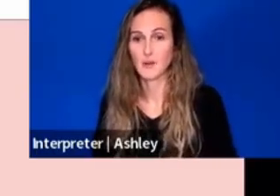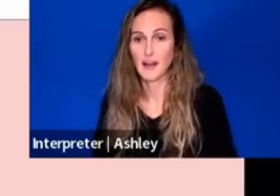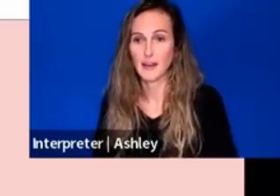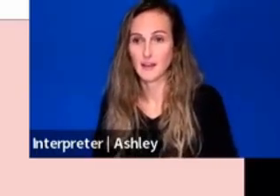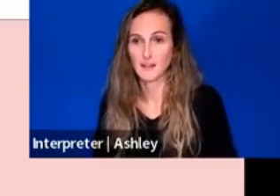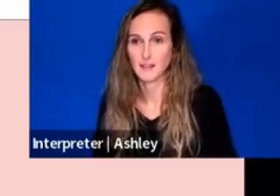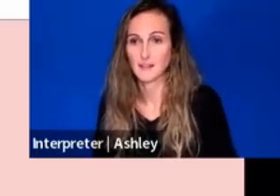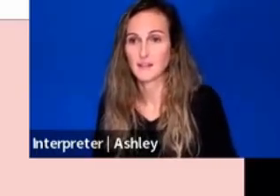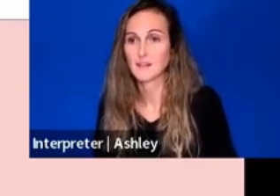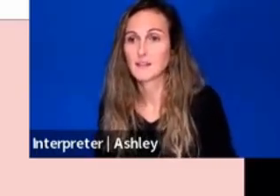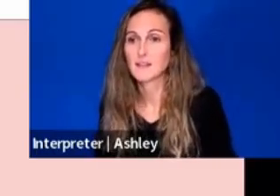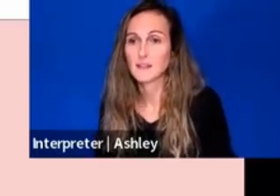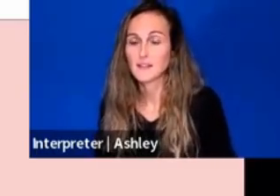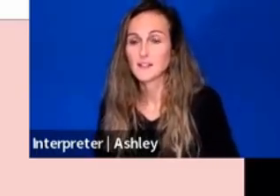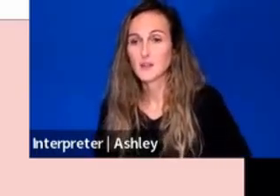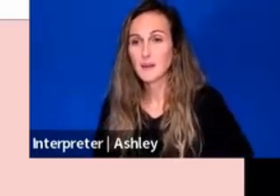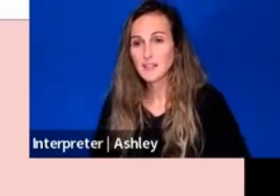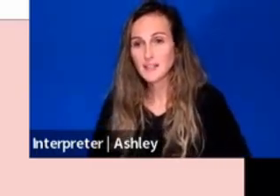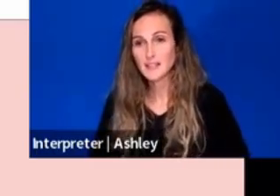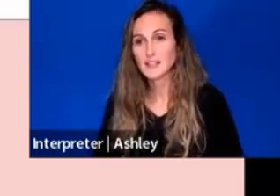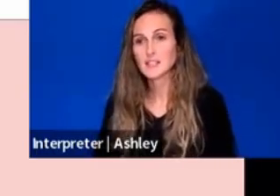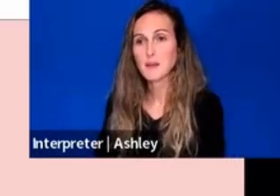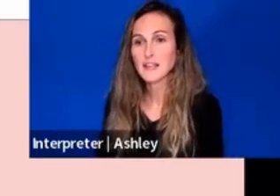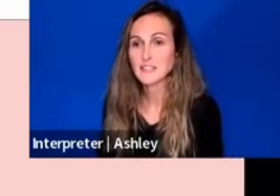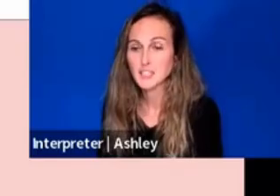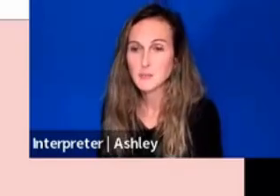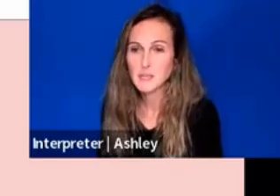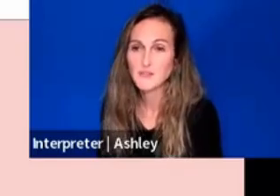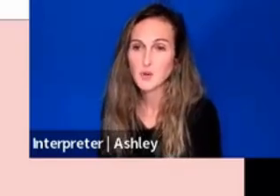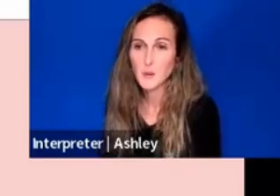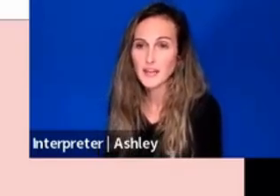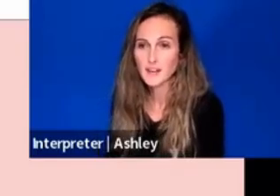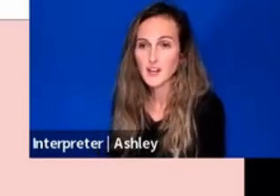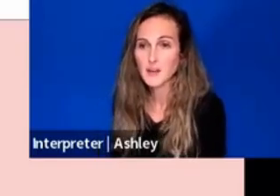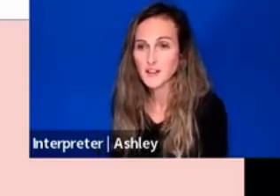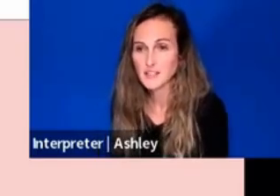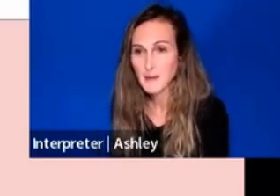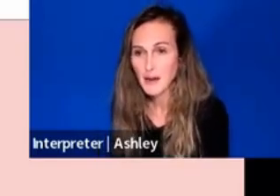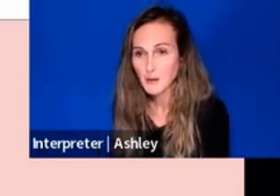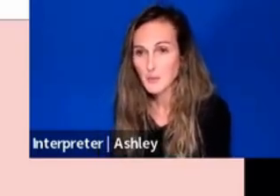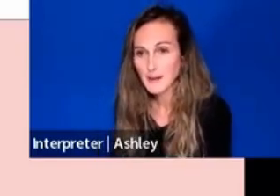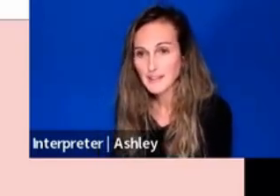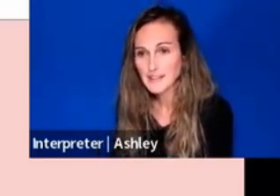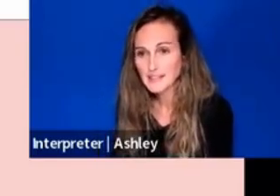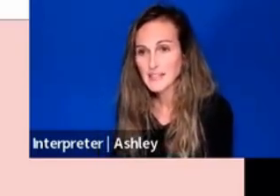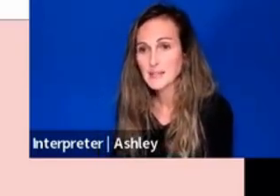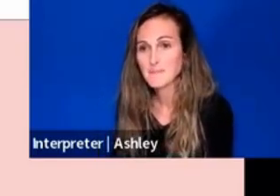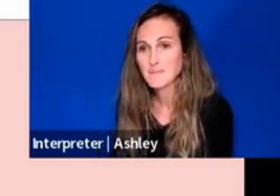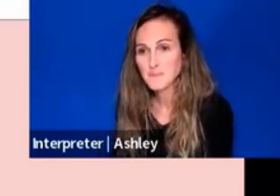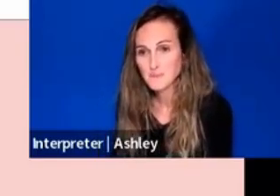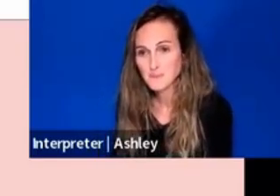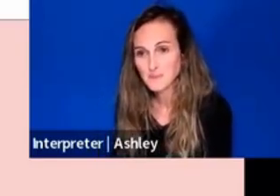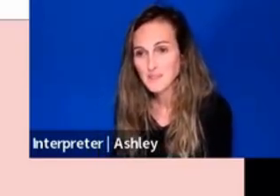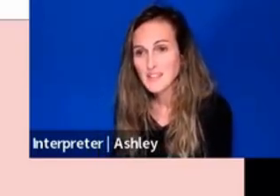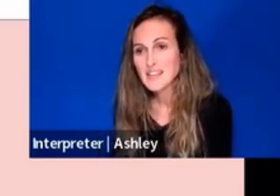Great, okay. So I'm gonna explain a little bit before we get going on this PowerPoint that